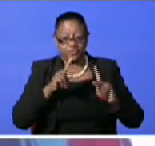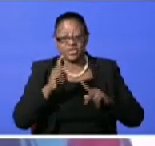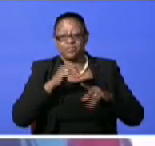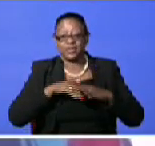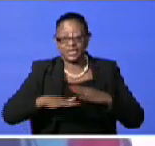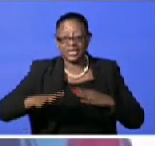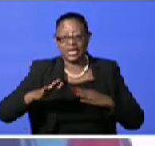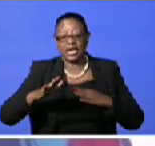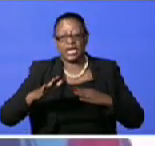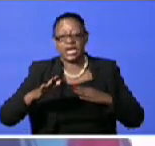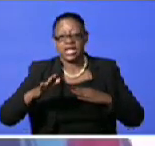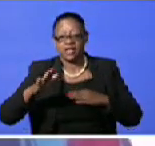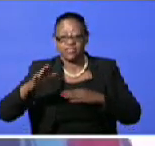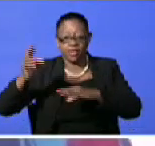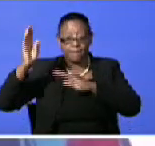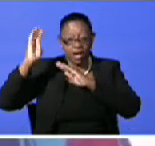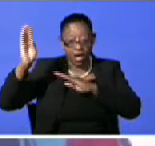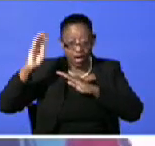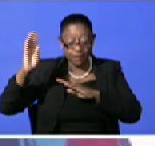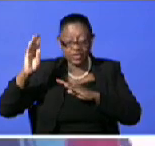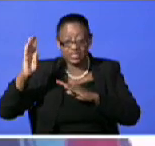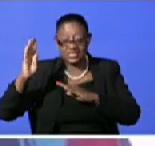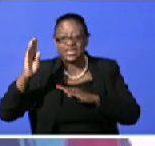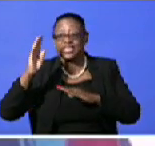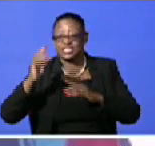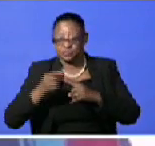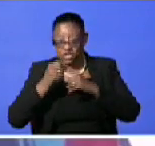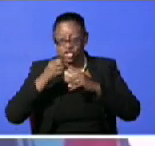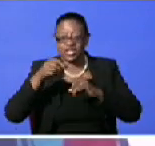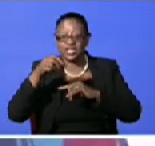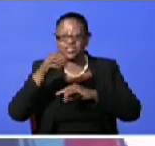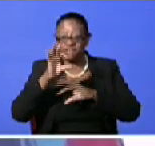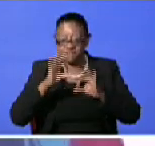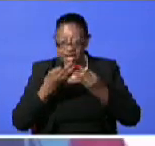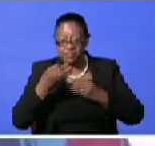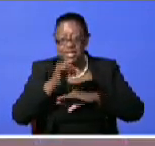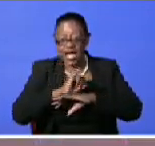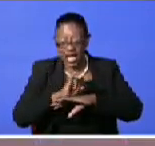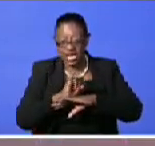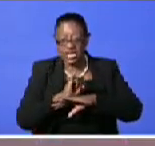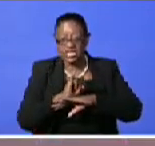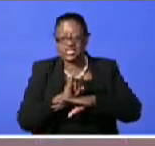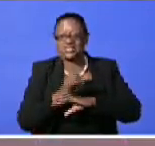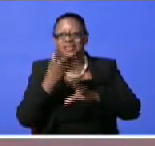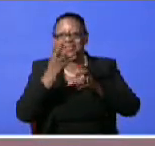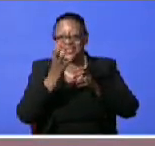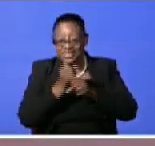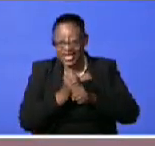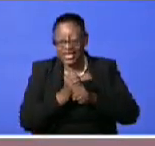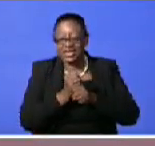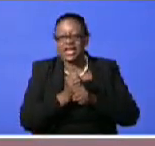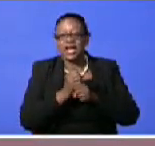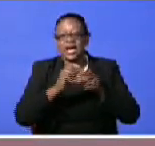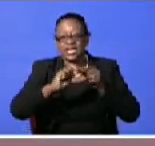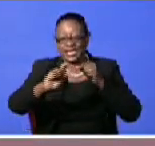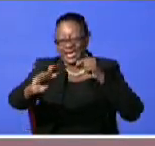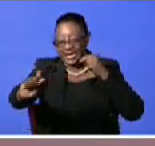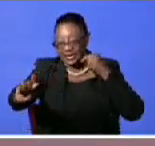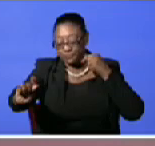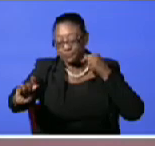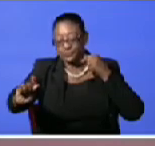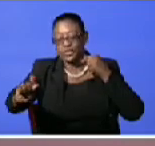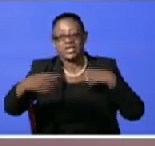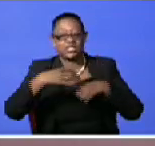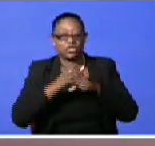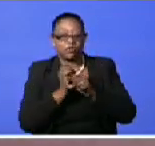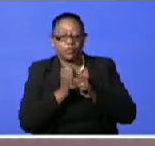extension on the Family Islands receive their white canes, which is a symbol that represents that